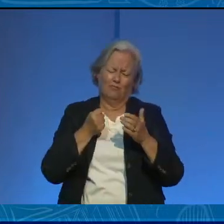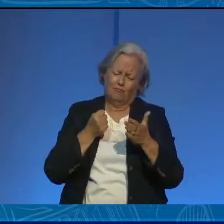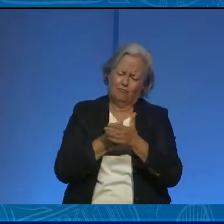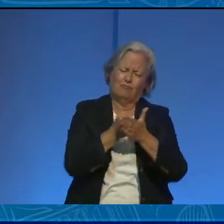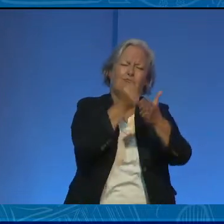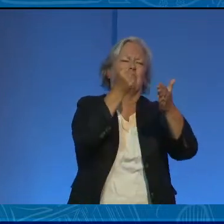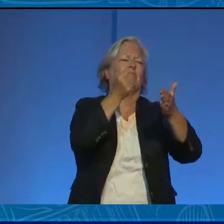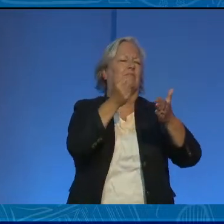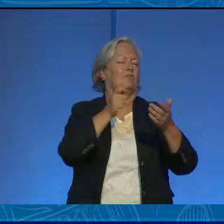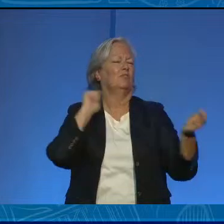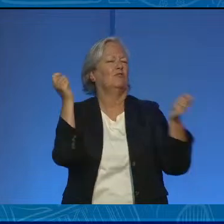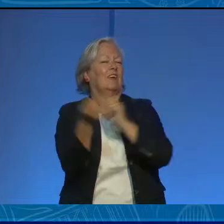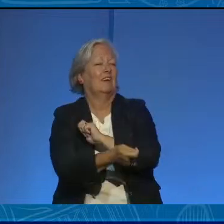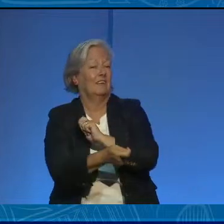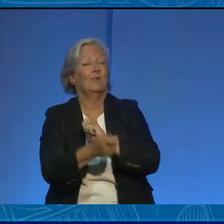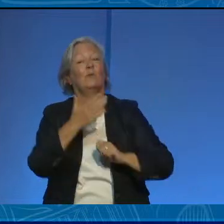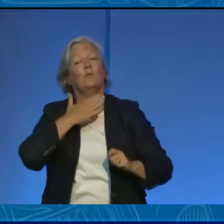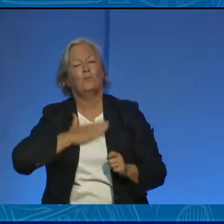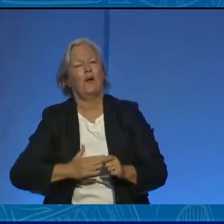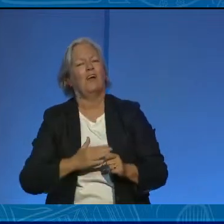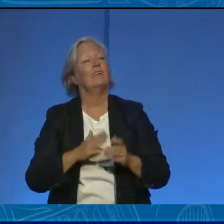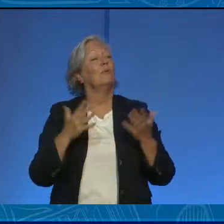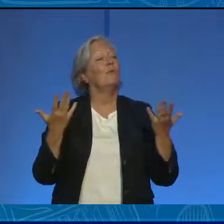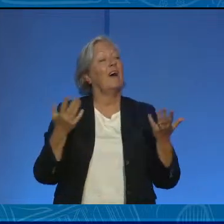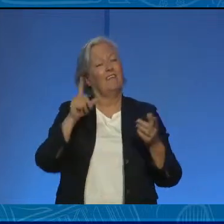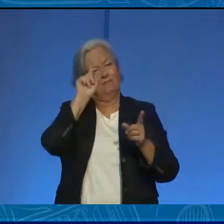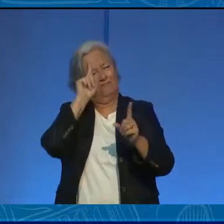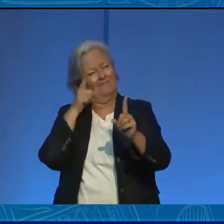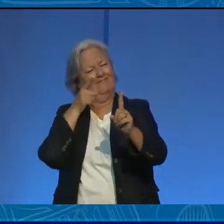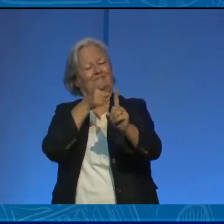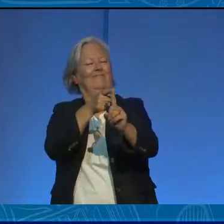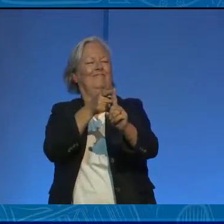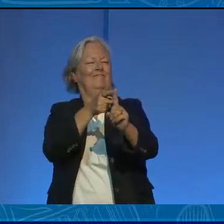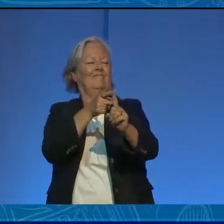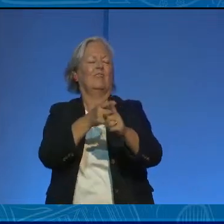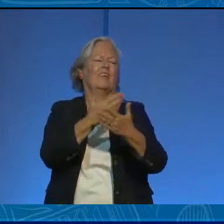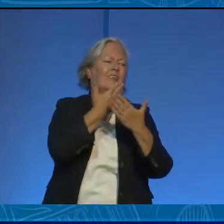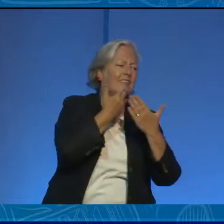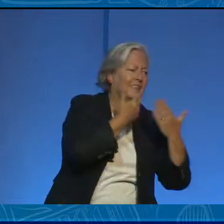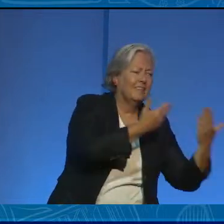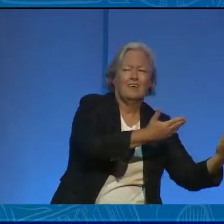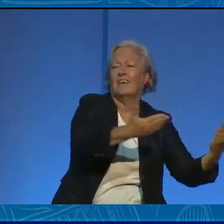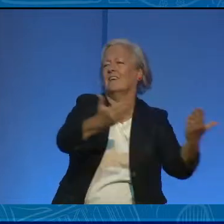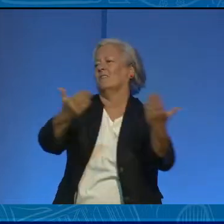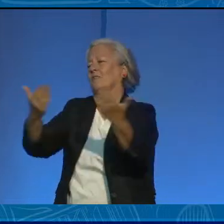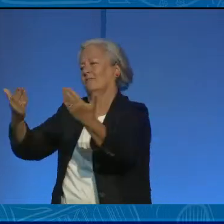together and work towards a common goal. Thank you very much.